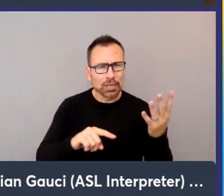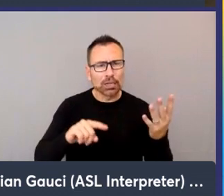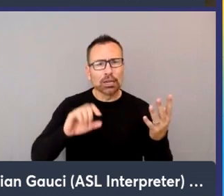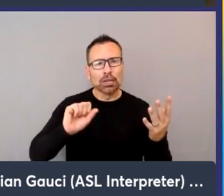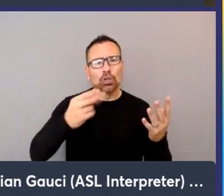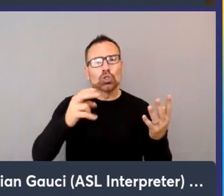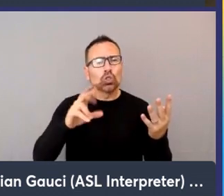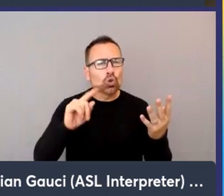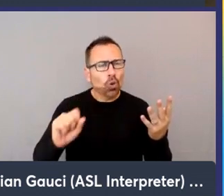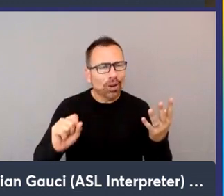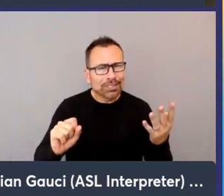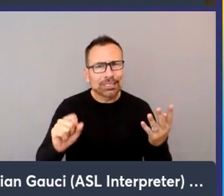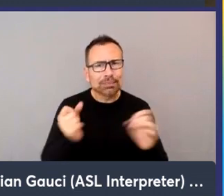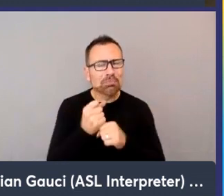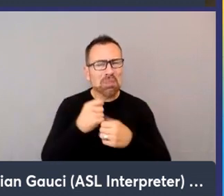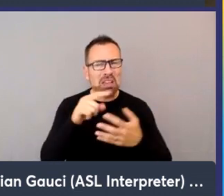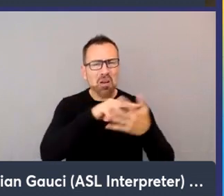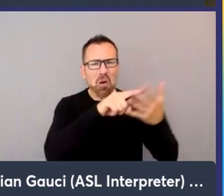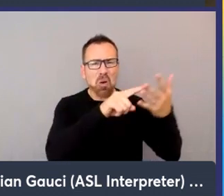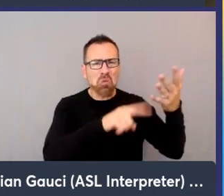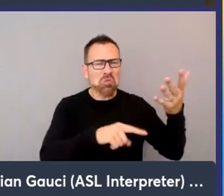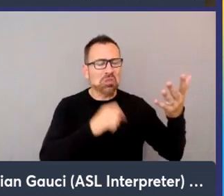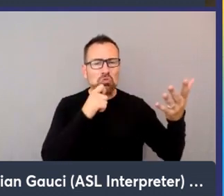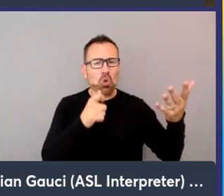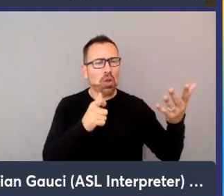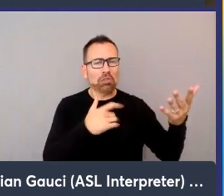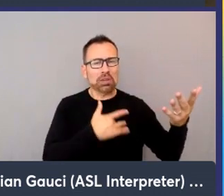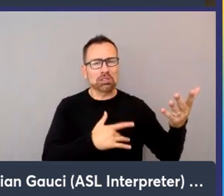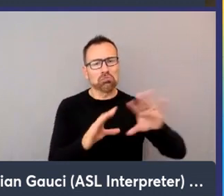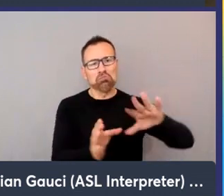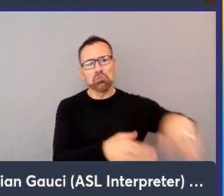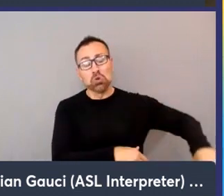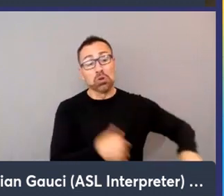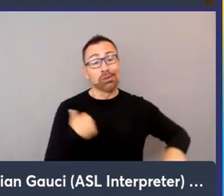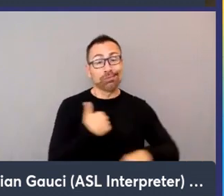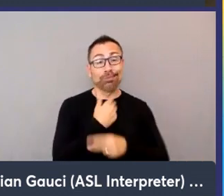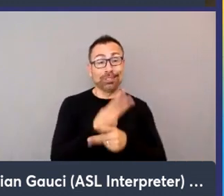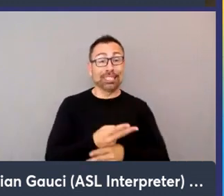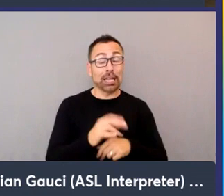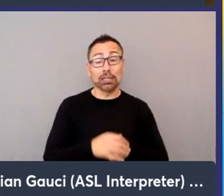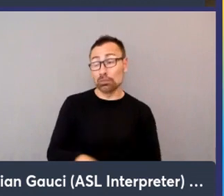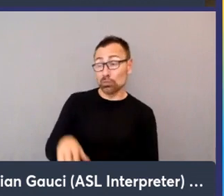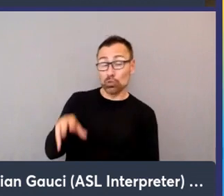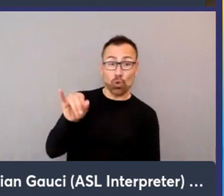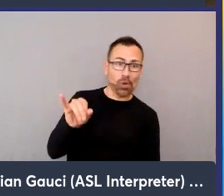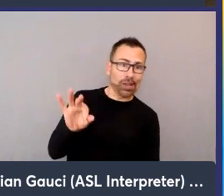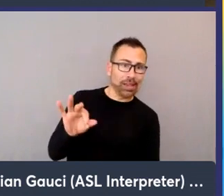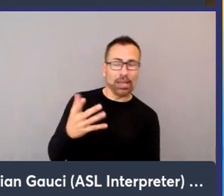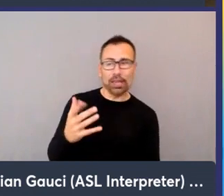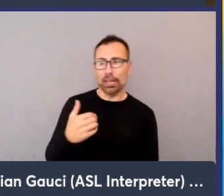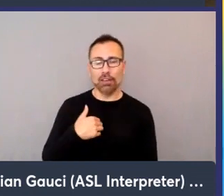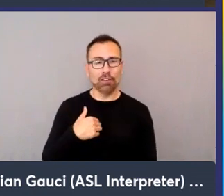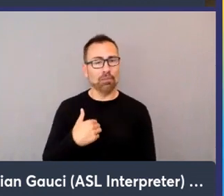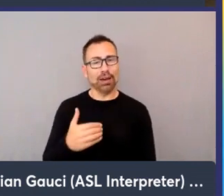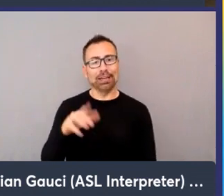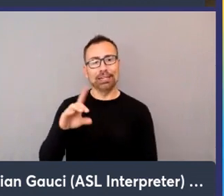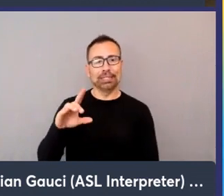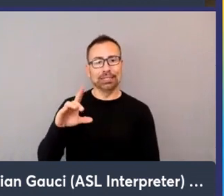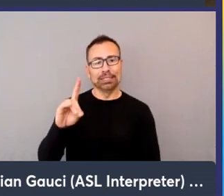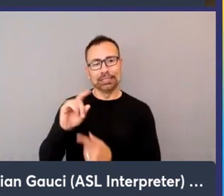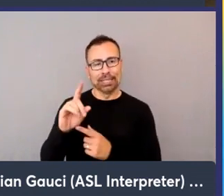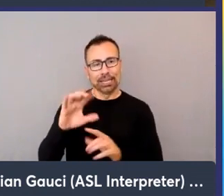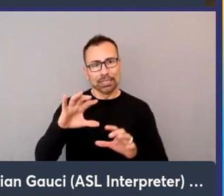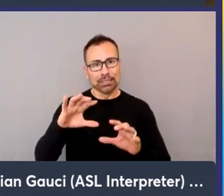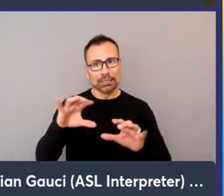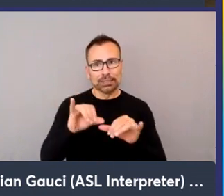should I create for my workload? And what if I suddenly, you know, see that my data size grew from 300 gig to say 700 gig? How